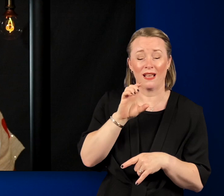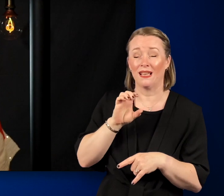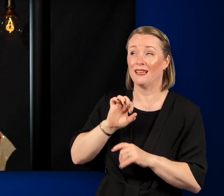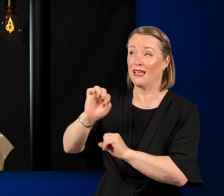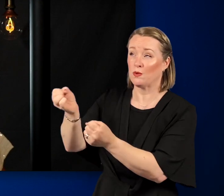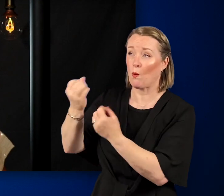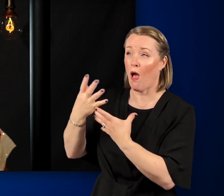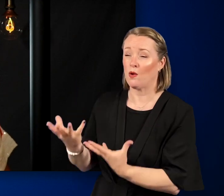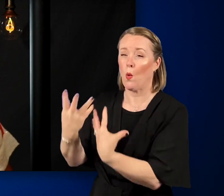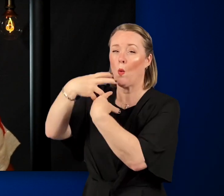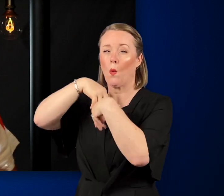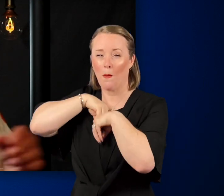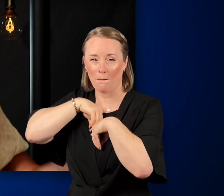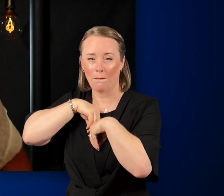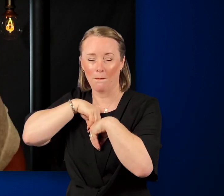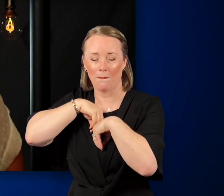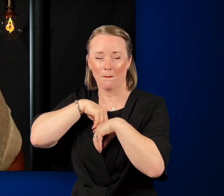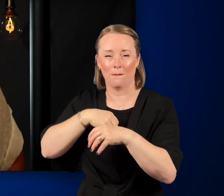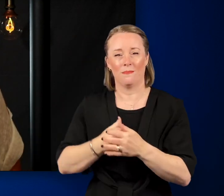Let's pray.